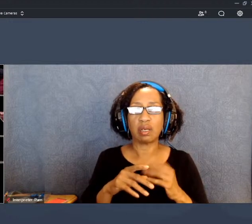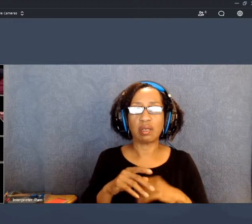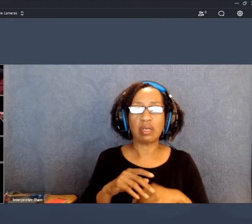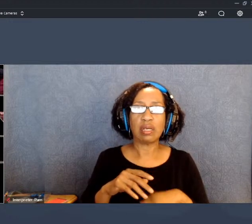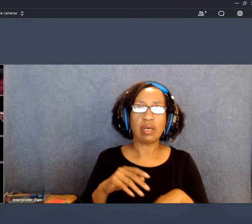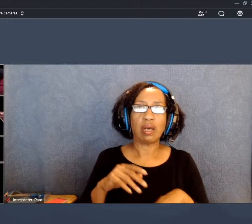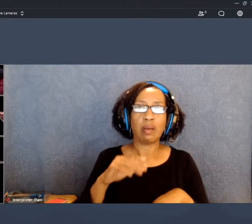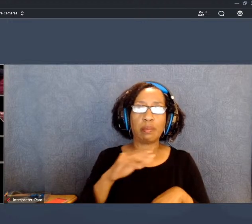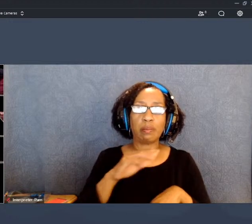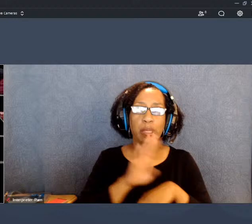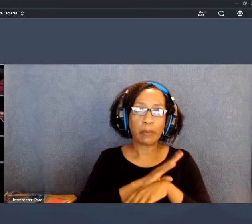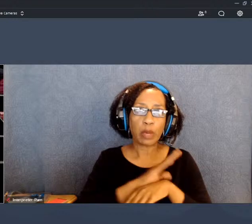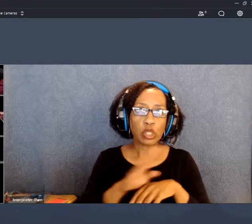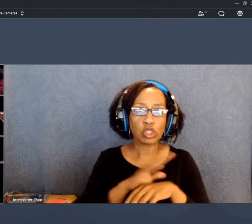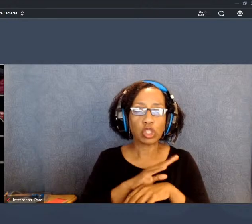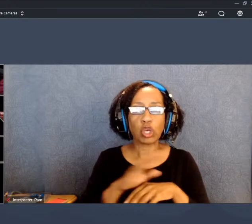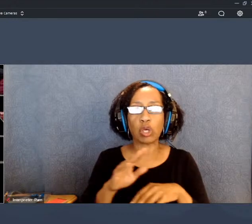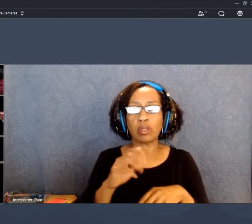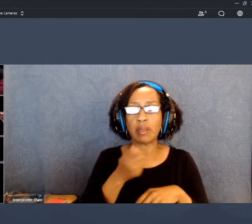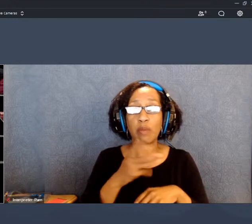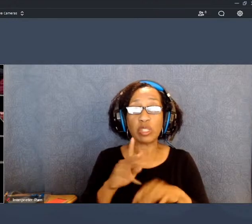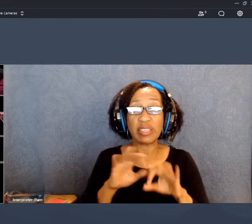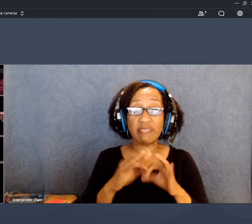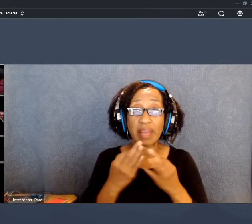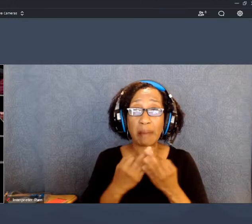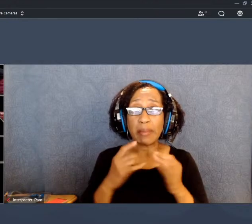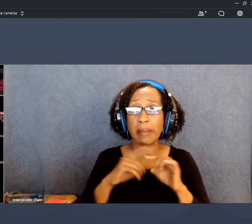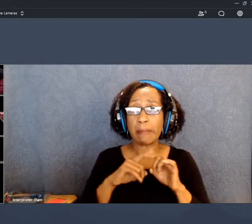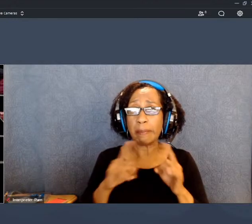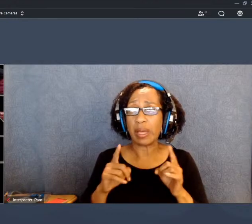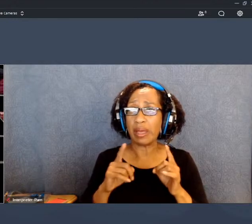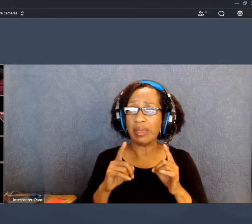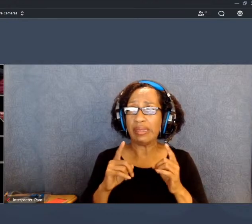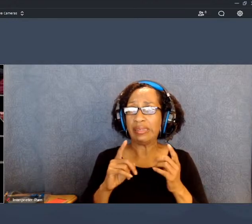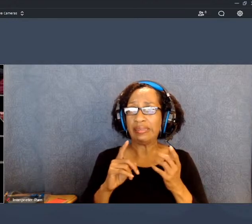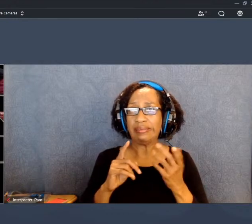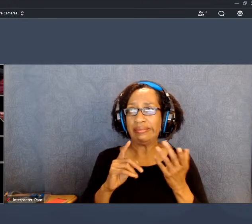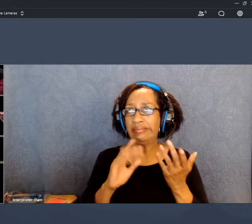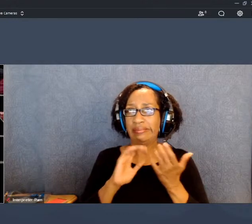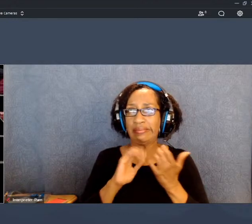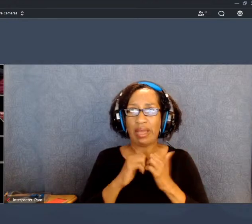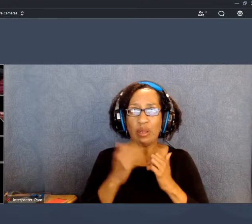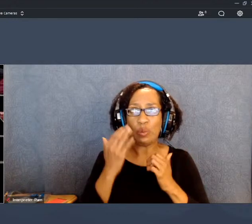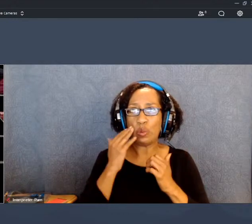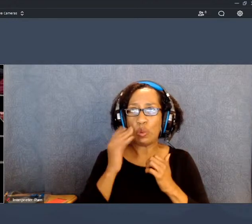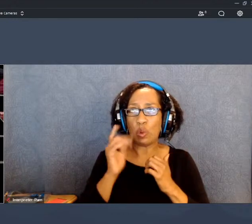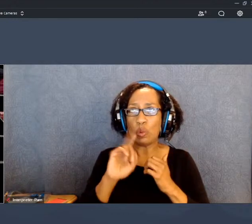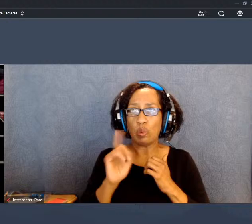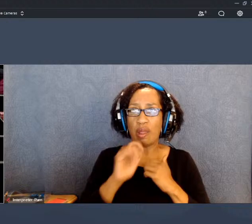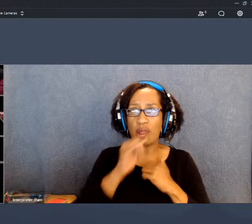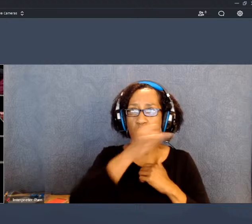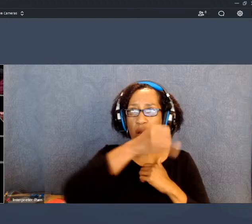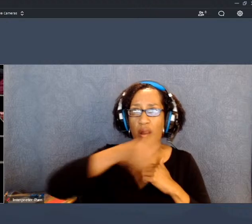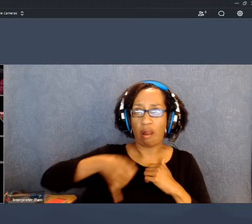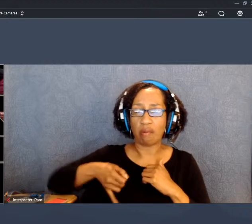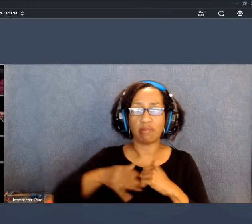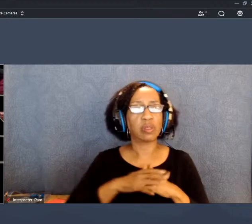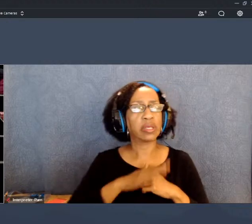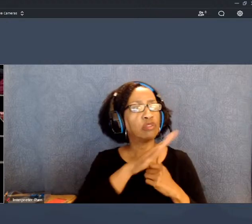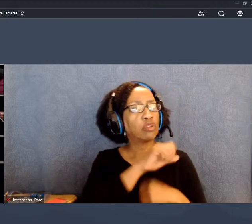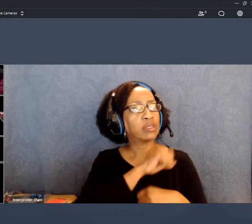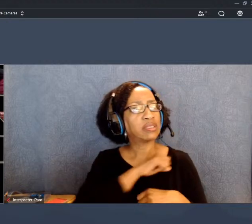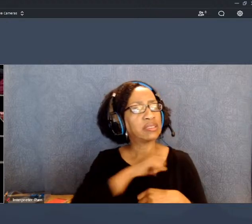multifamily, single family. The catch is where does the line go between those things? Okay, what did your staff recommend?